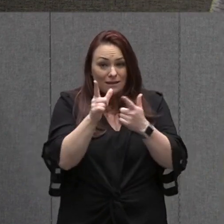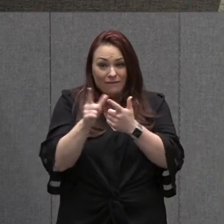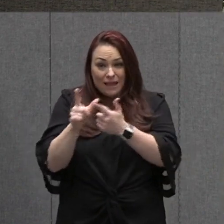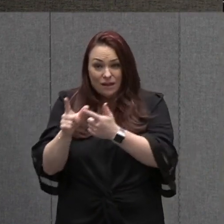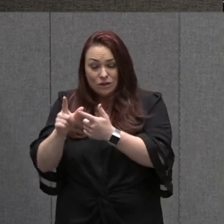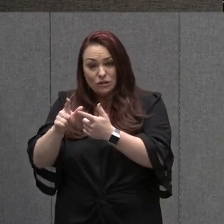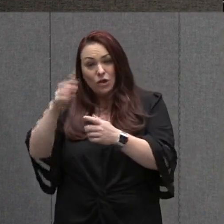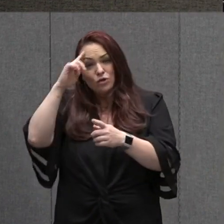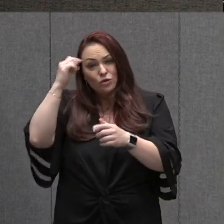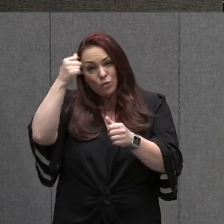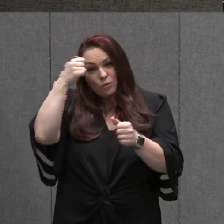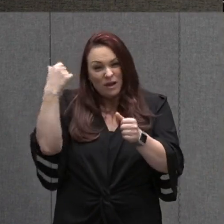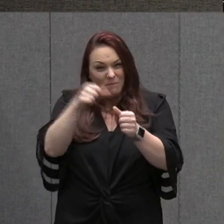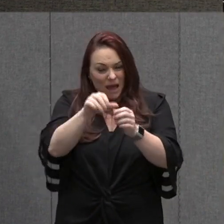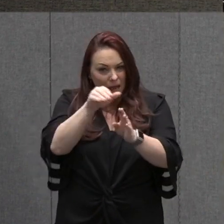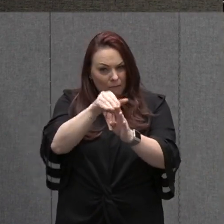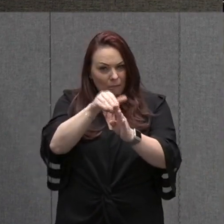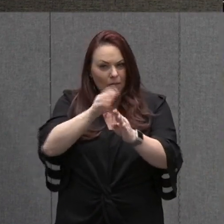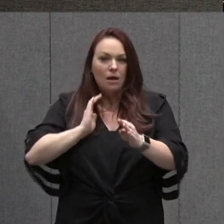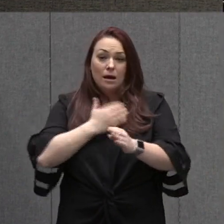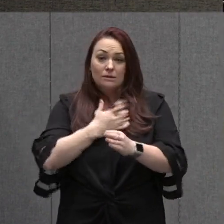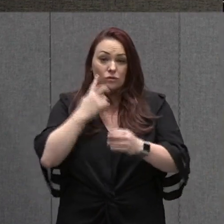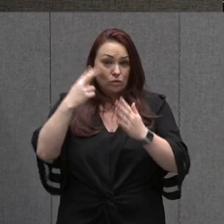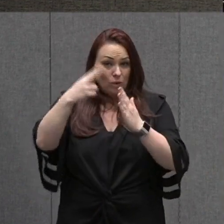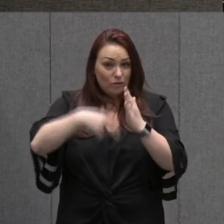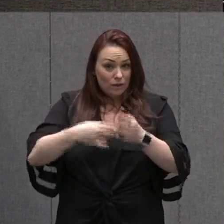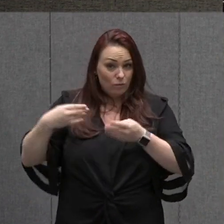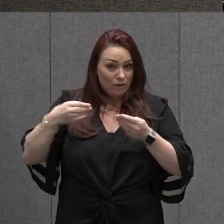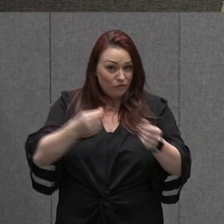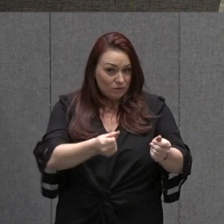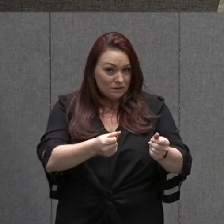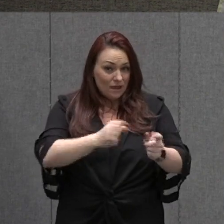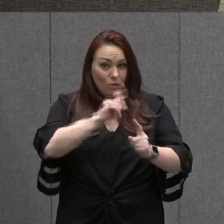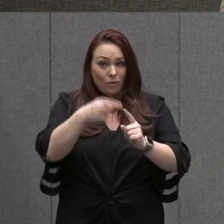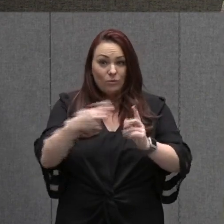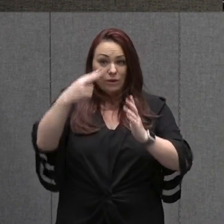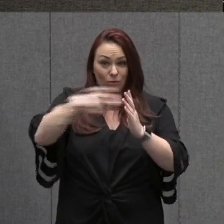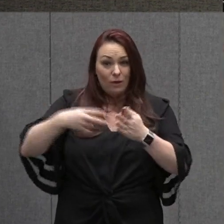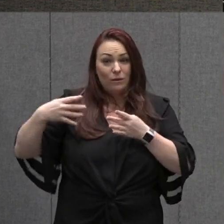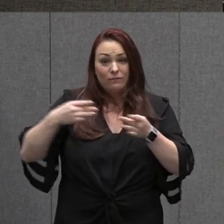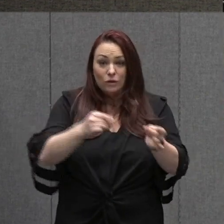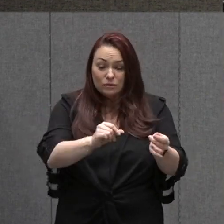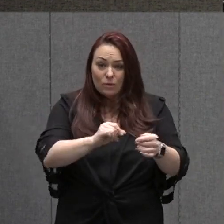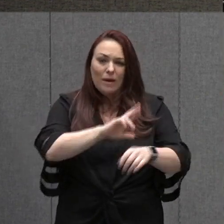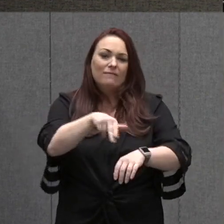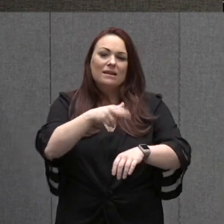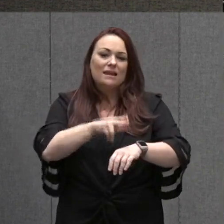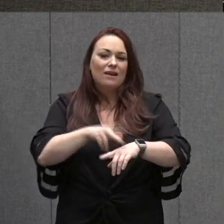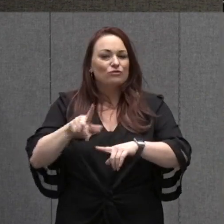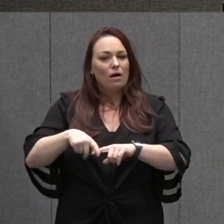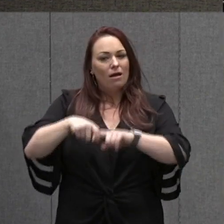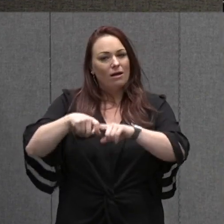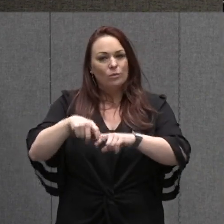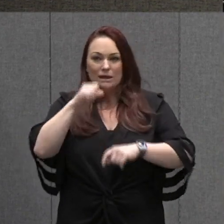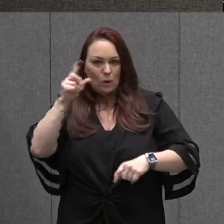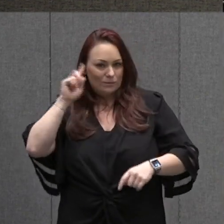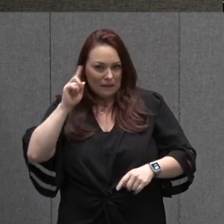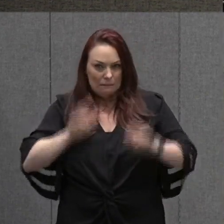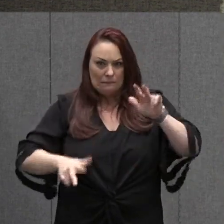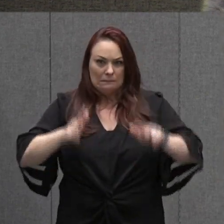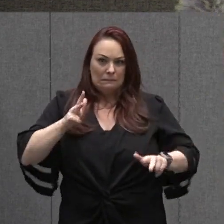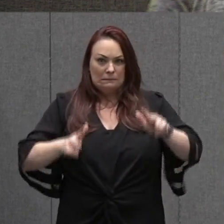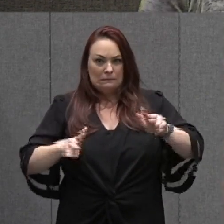with fluency. Because when we read with fluency, we make natural pauses. We don't sound like a